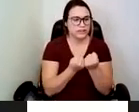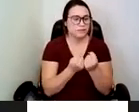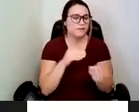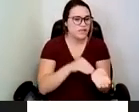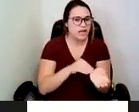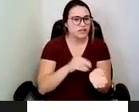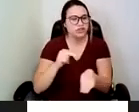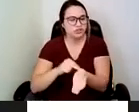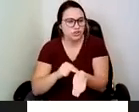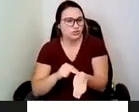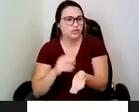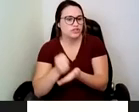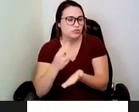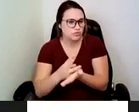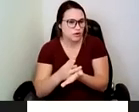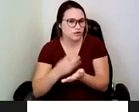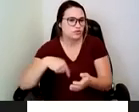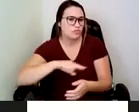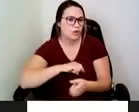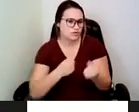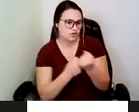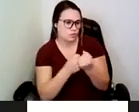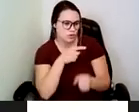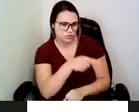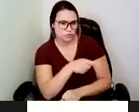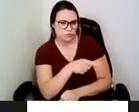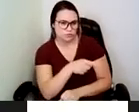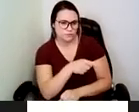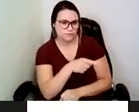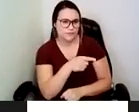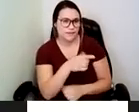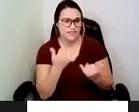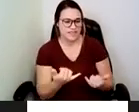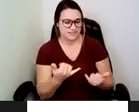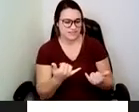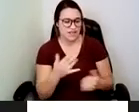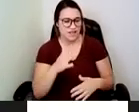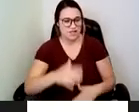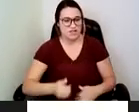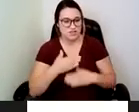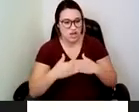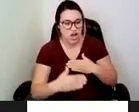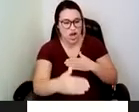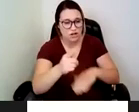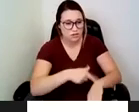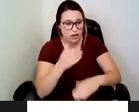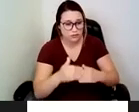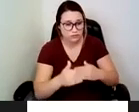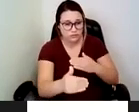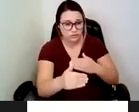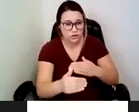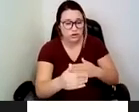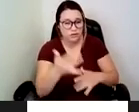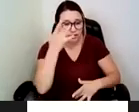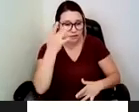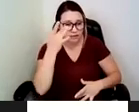support you, to advocate for you as you're coping with this long-term illness and to help your family. And if they say that's reasonable, we do